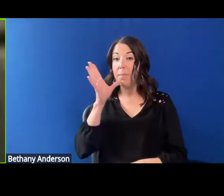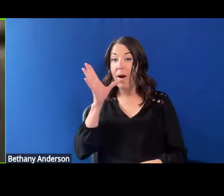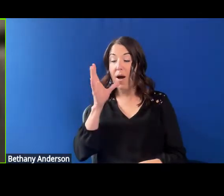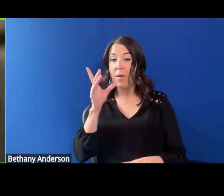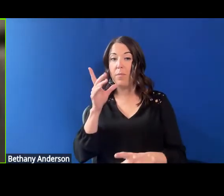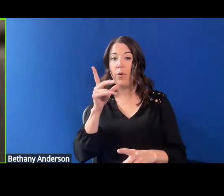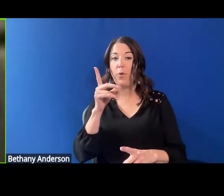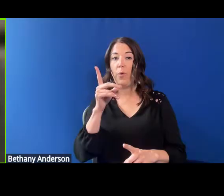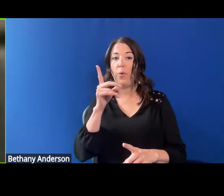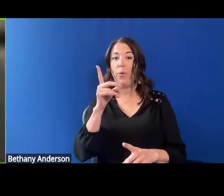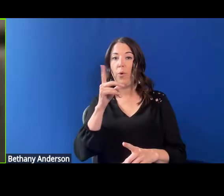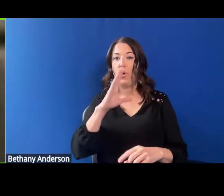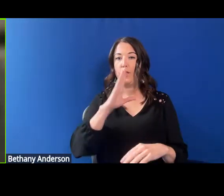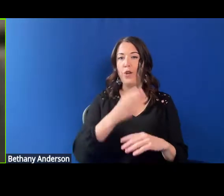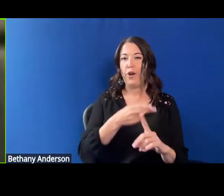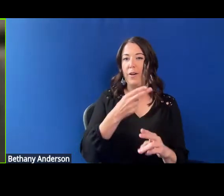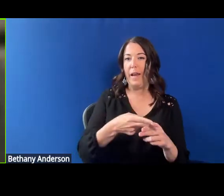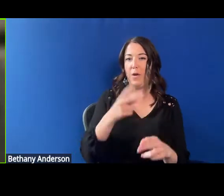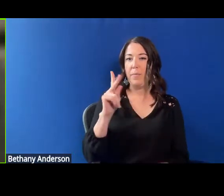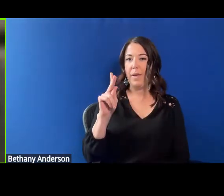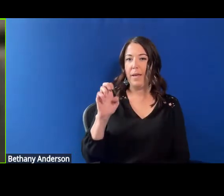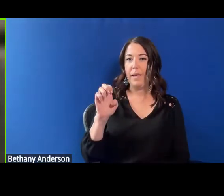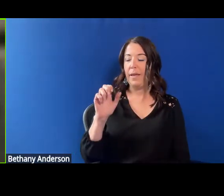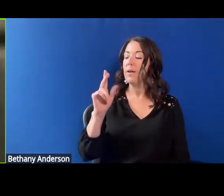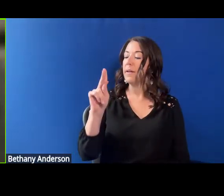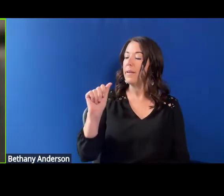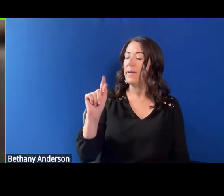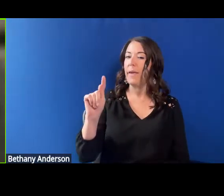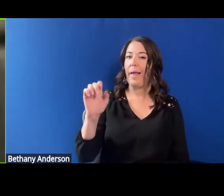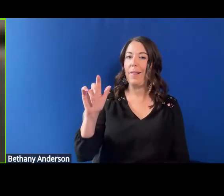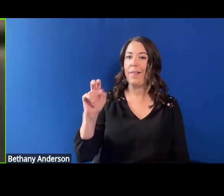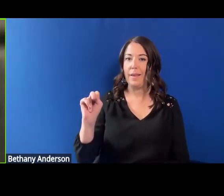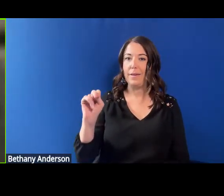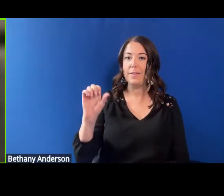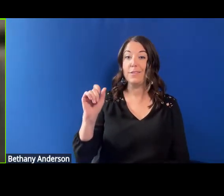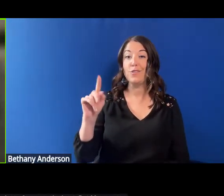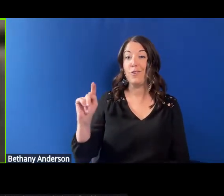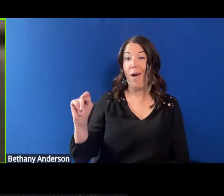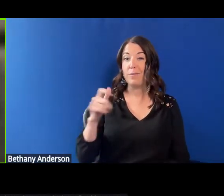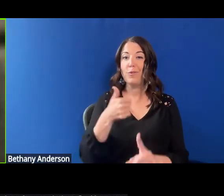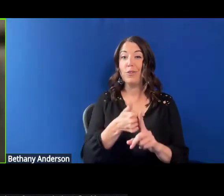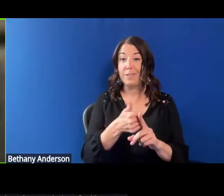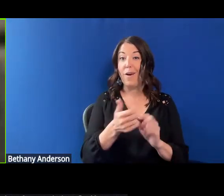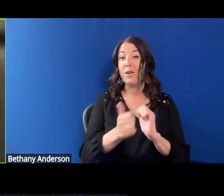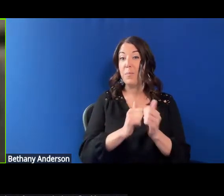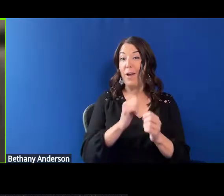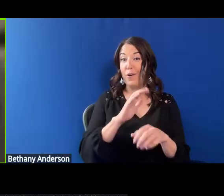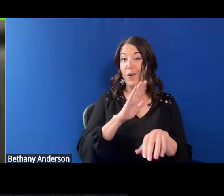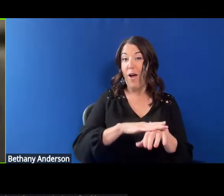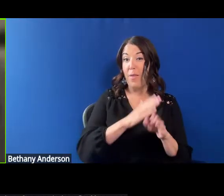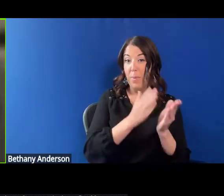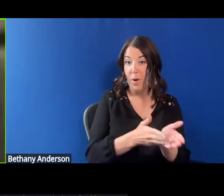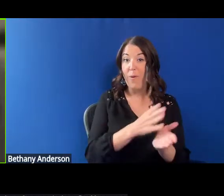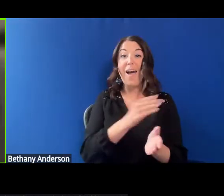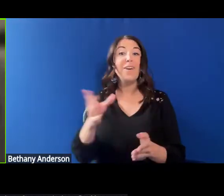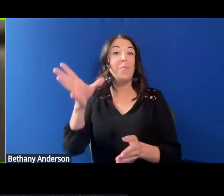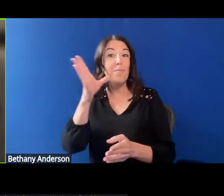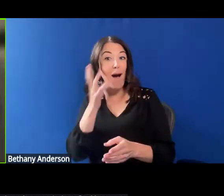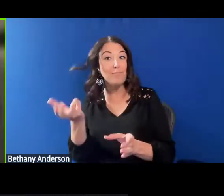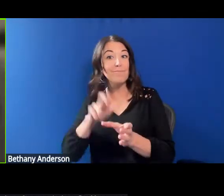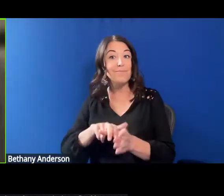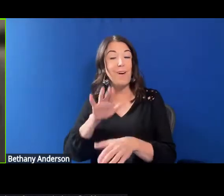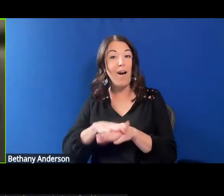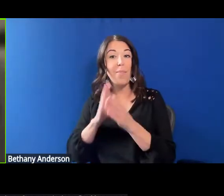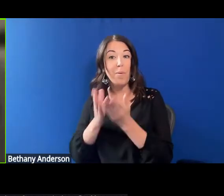was a student of ours on the boat. But Megan was also a chaperone on the boat, and she is also a